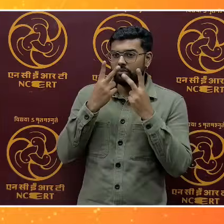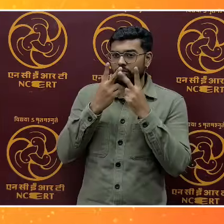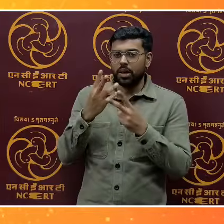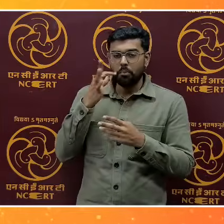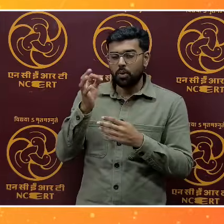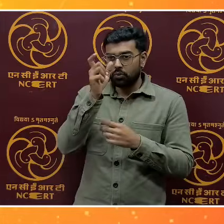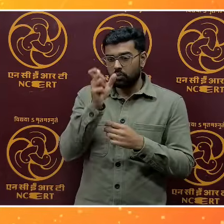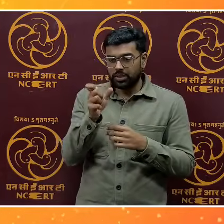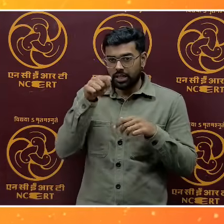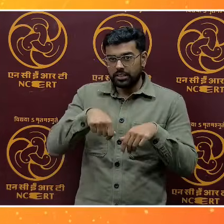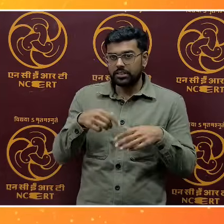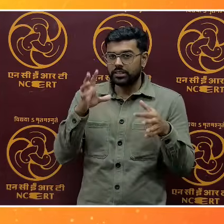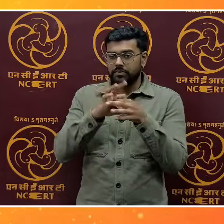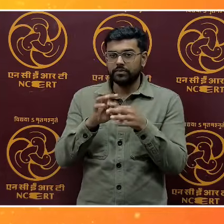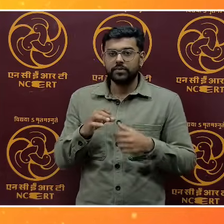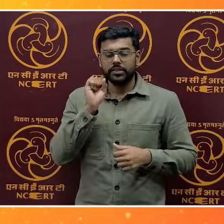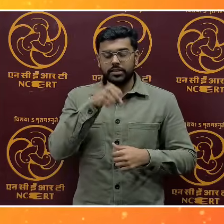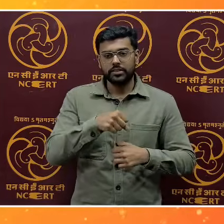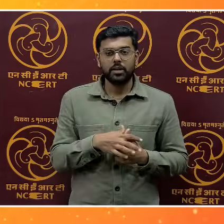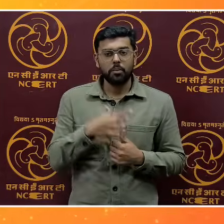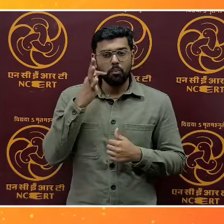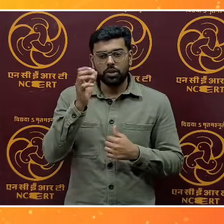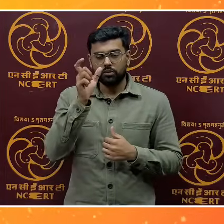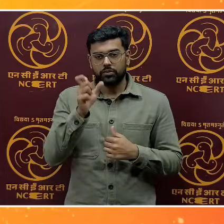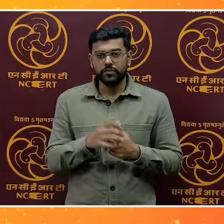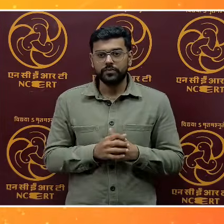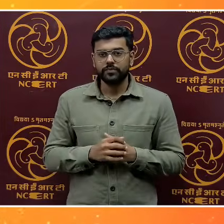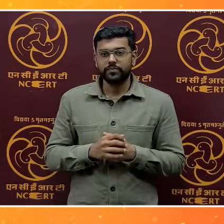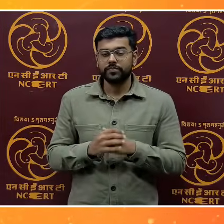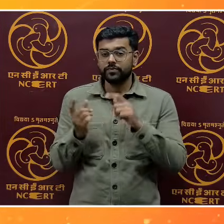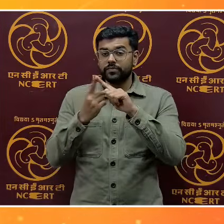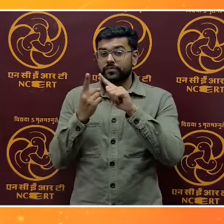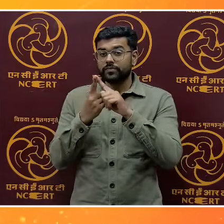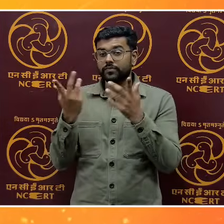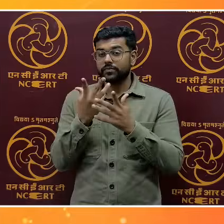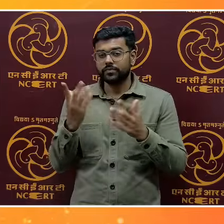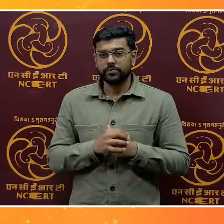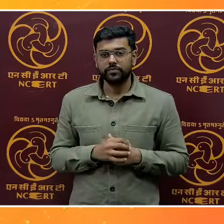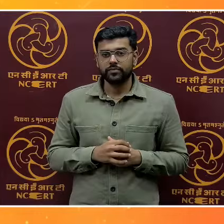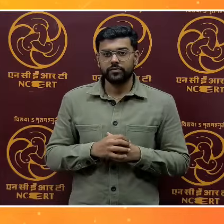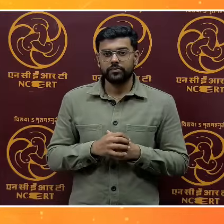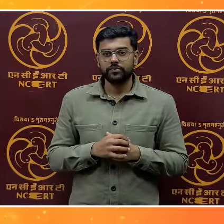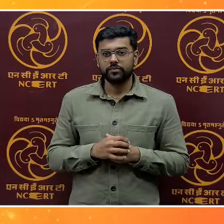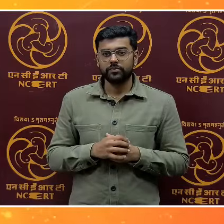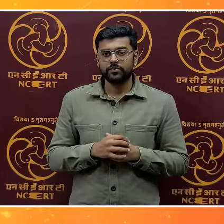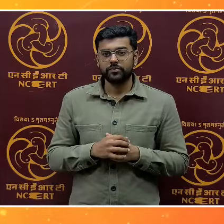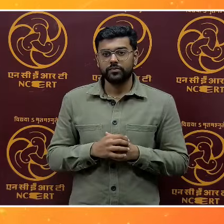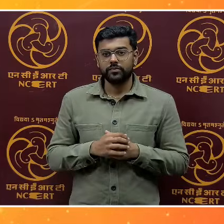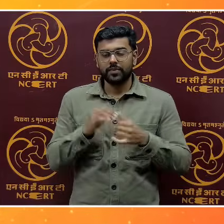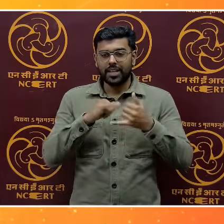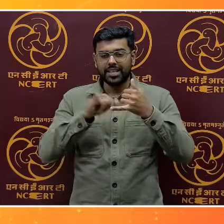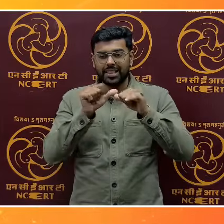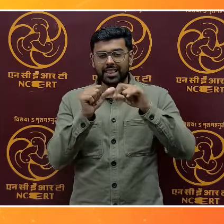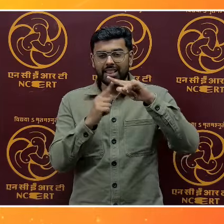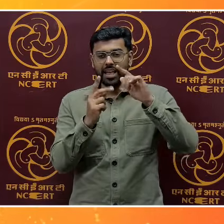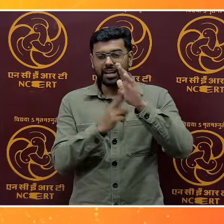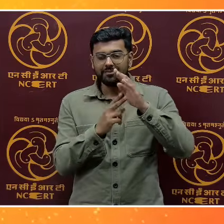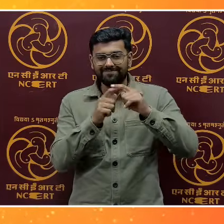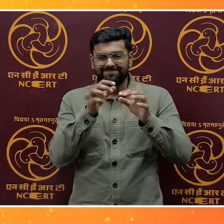keywords for today? Yes, sure. We have the keywords. And the keywords for today are slant height,